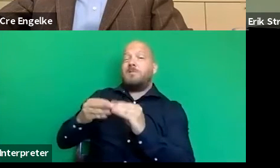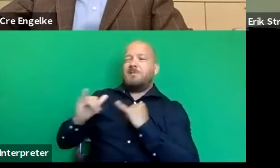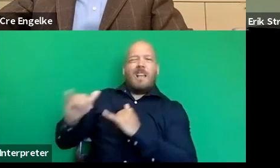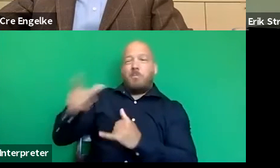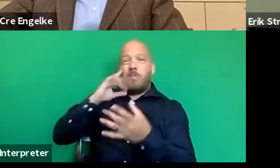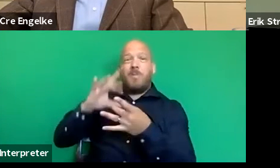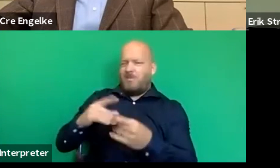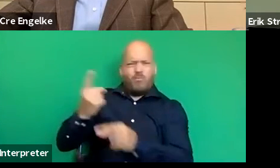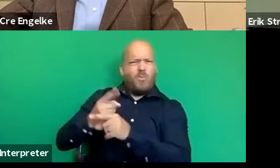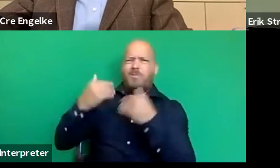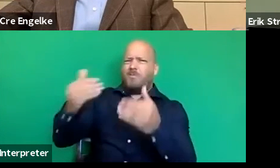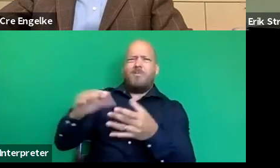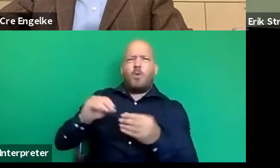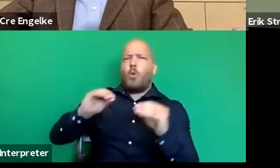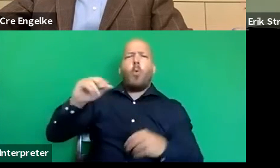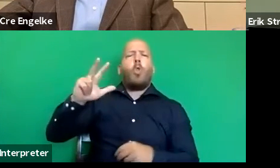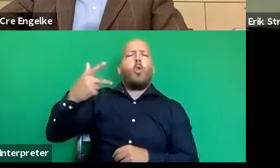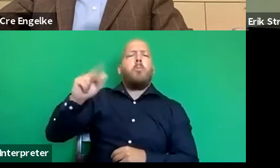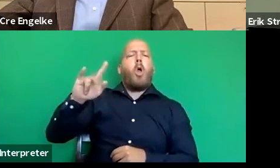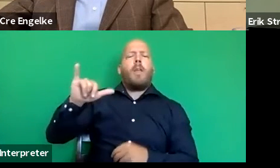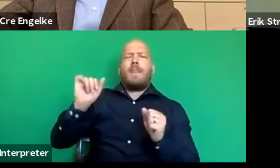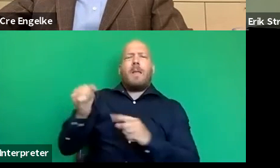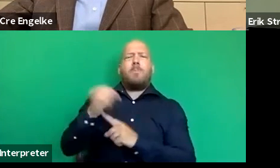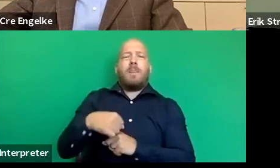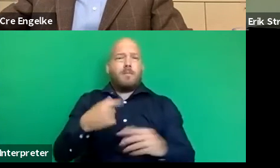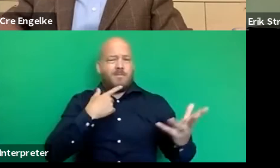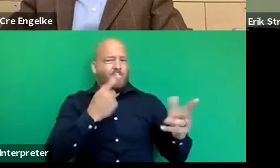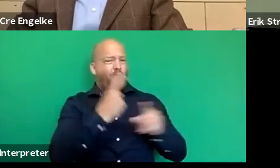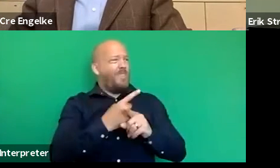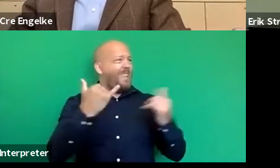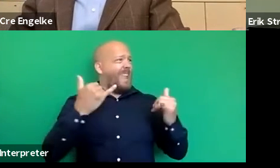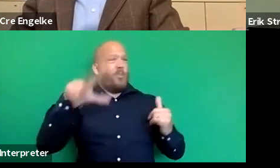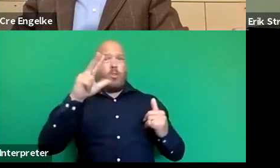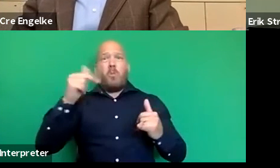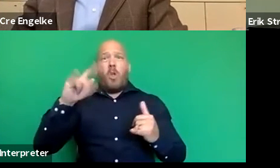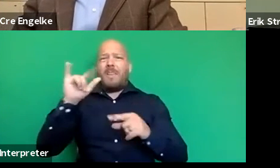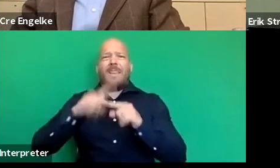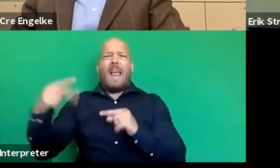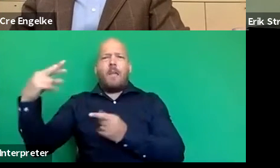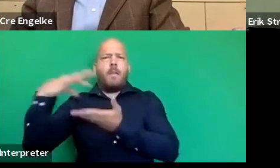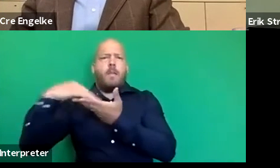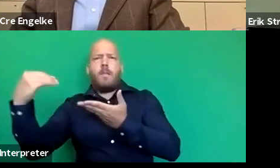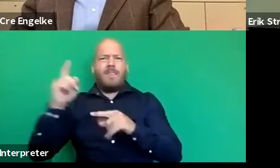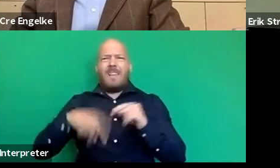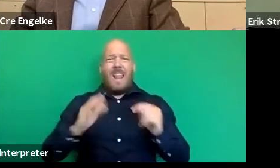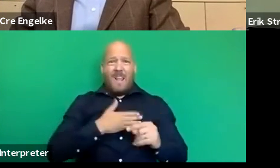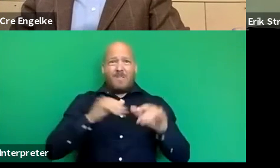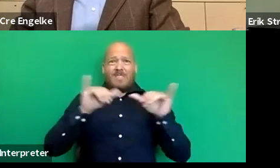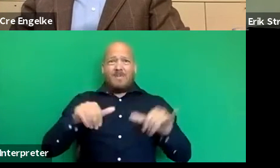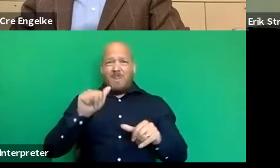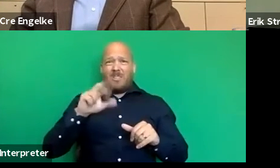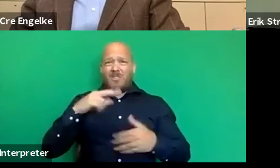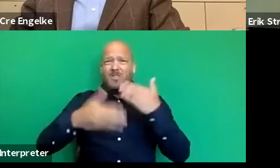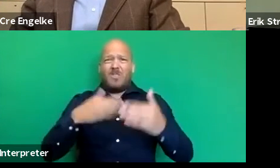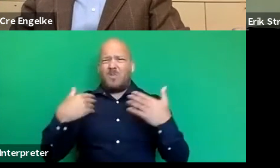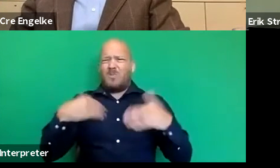call when you work with ASR, at least the way our systems are constructed. So even though there is a cloud-based